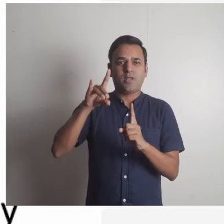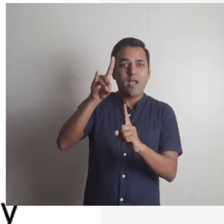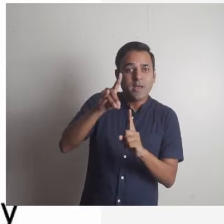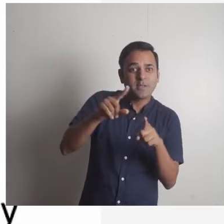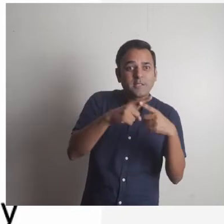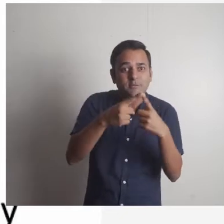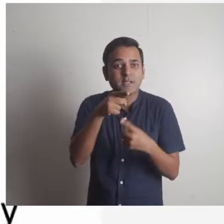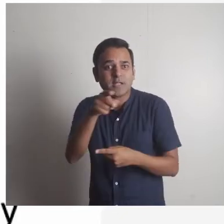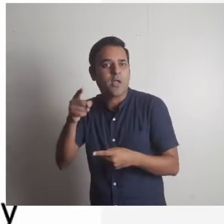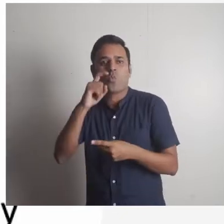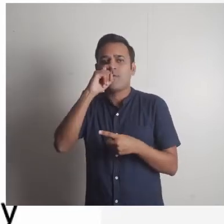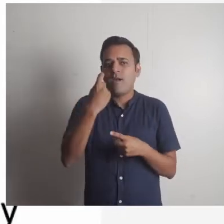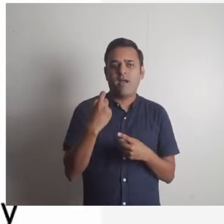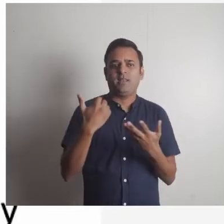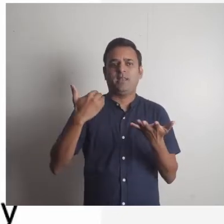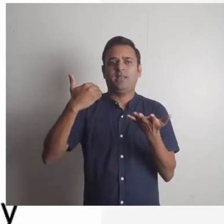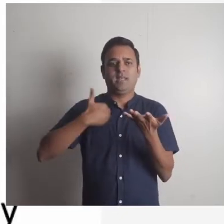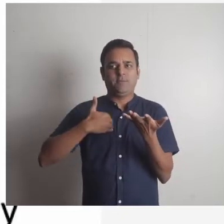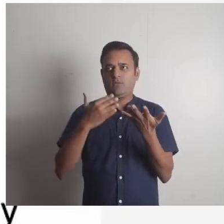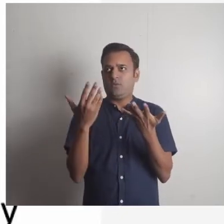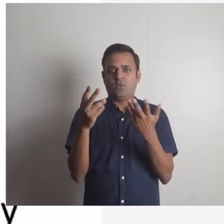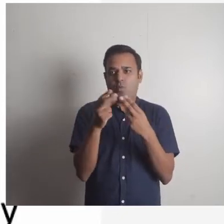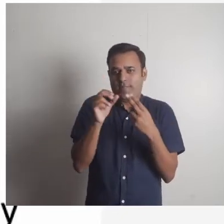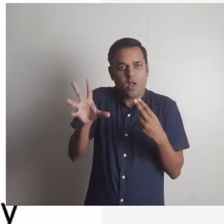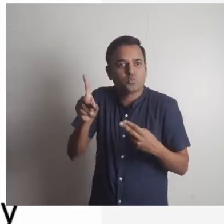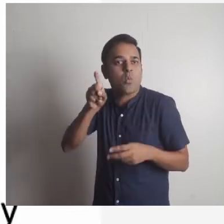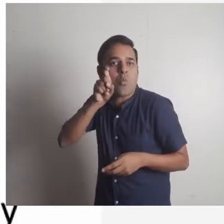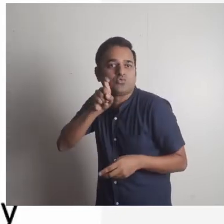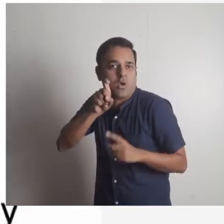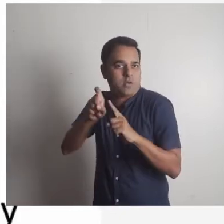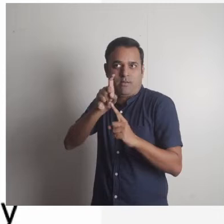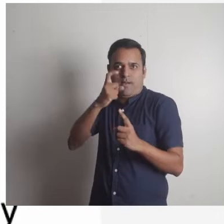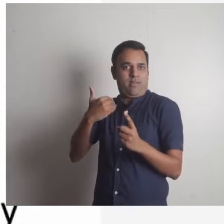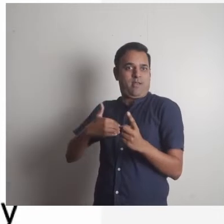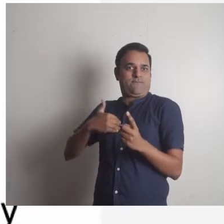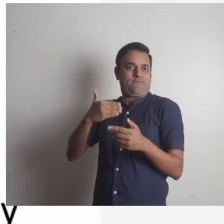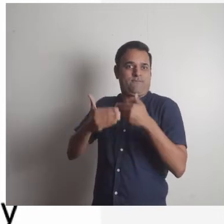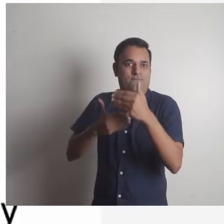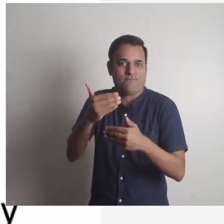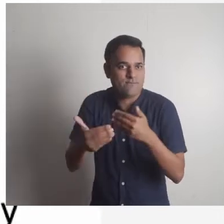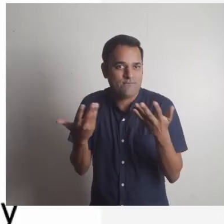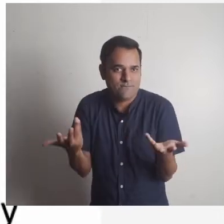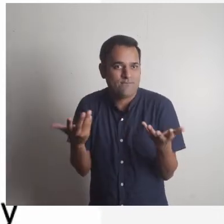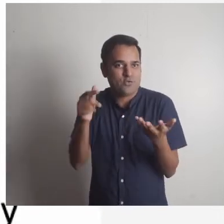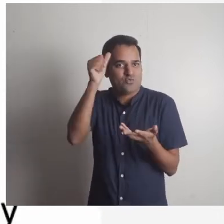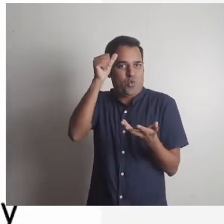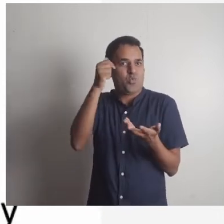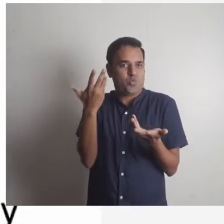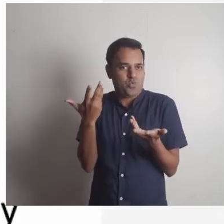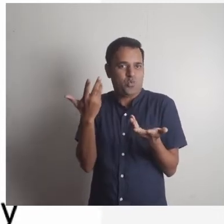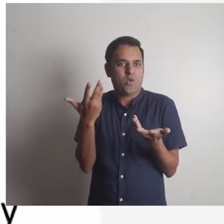these things are possible for a life to sustain itself. So we say the commons is all our